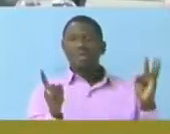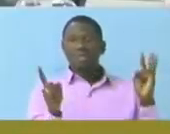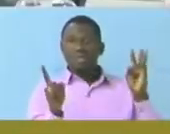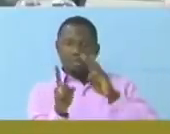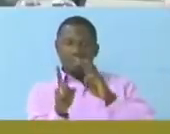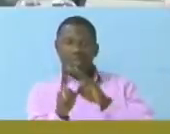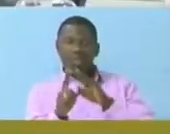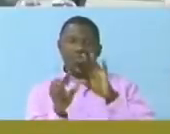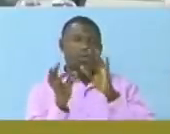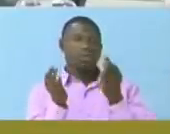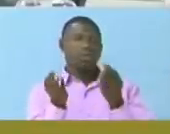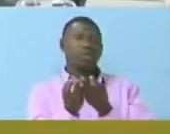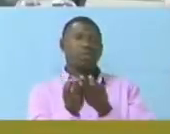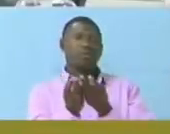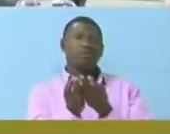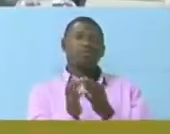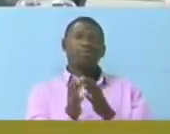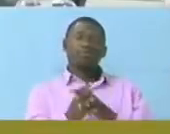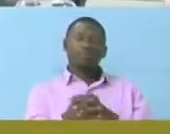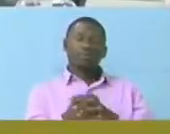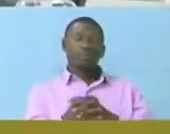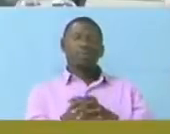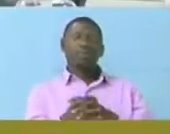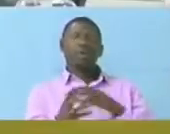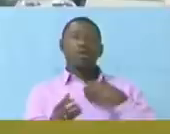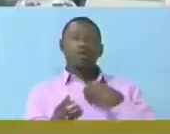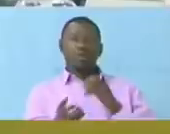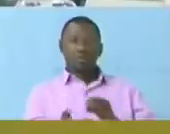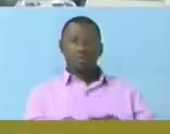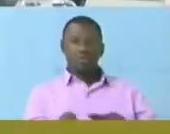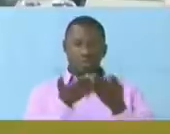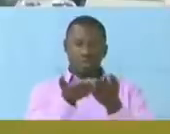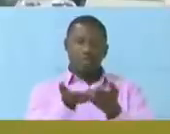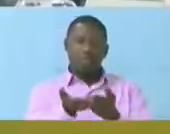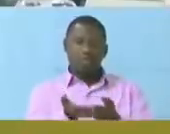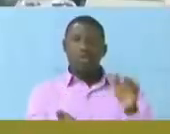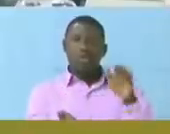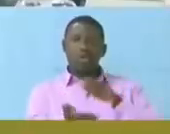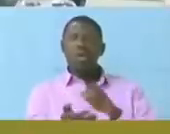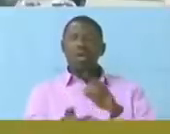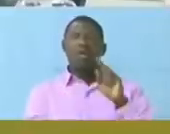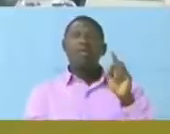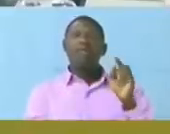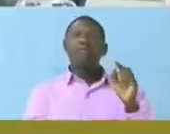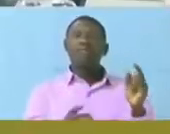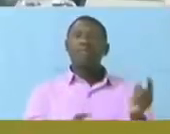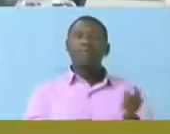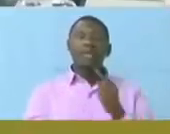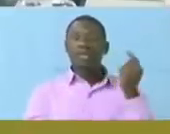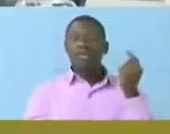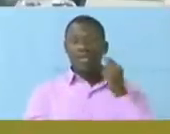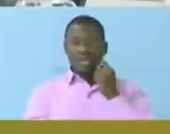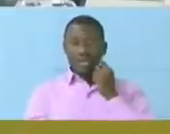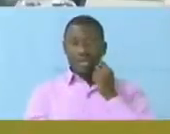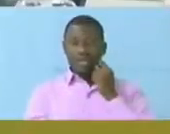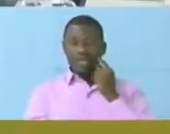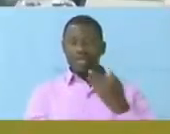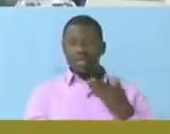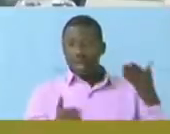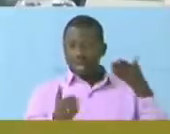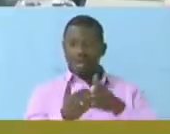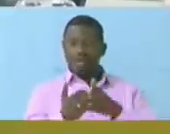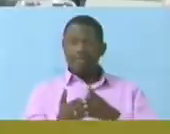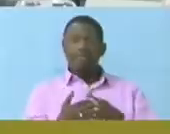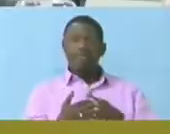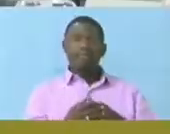to tell him to I wanted to submit it on their very day. Lafta ni mkawo kaito dila lume